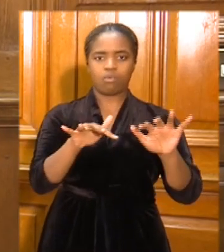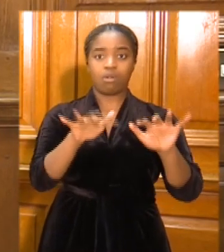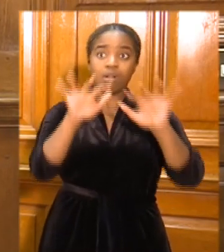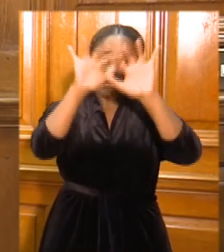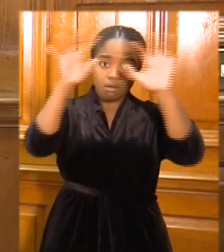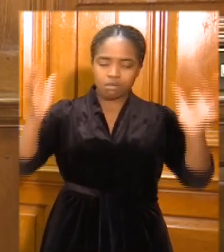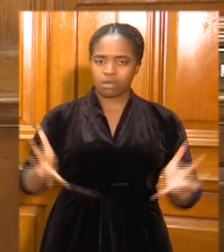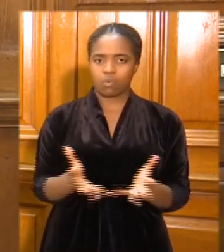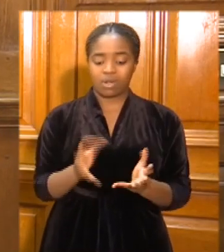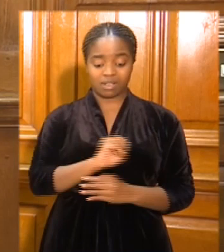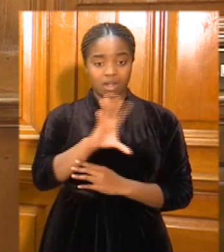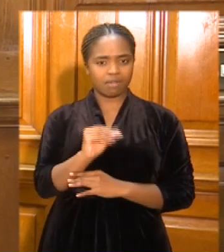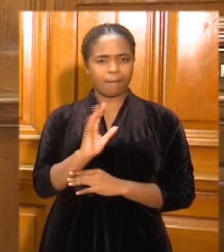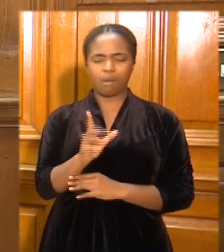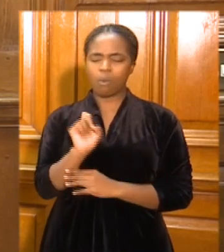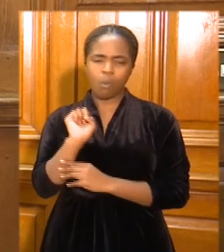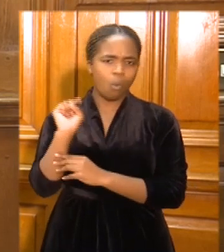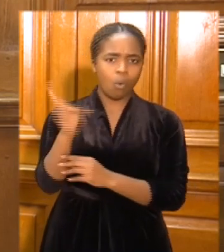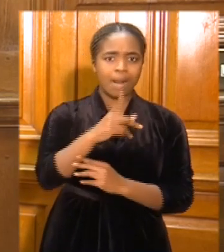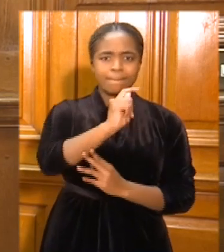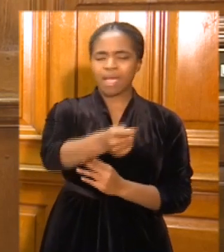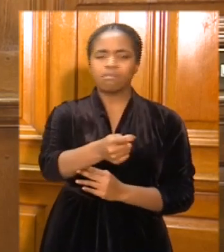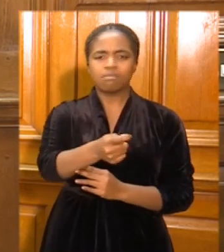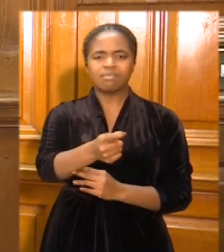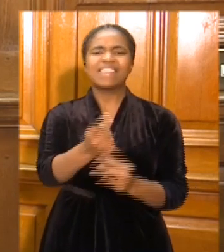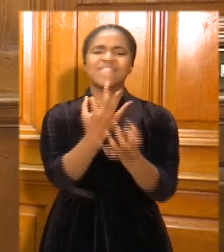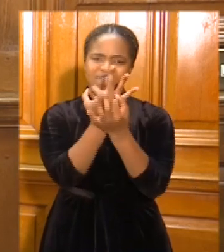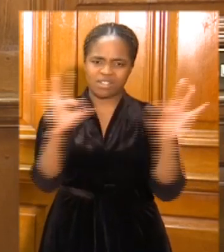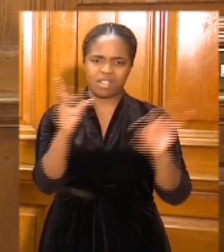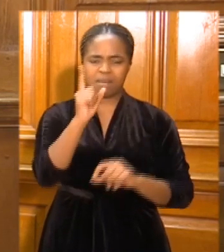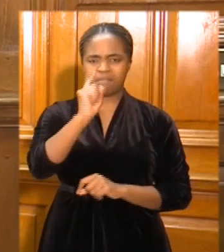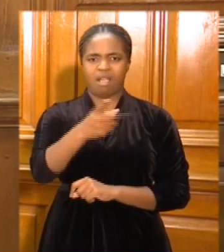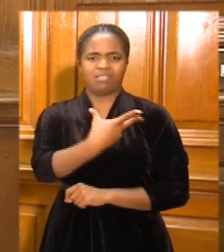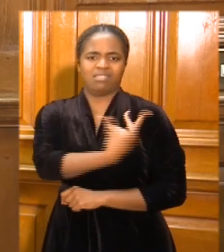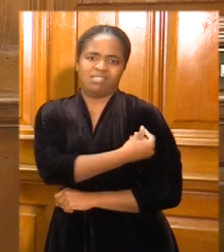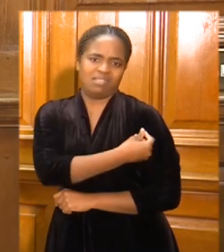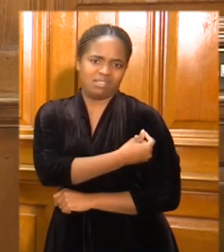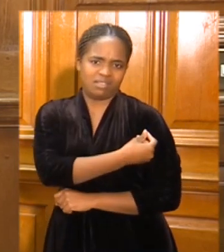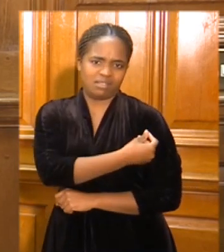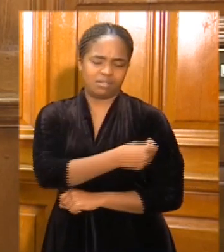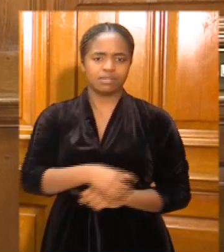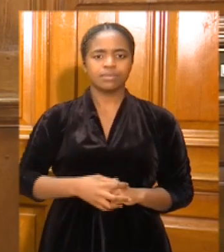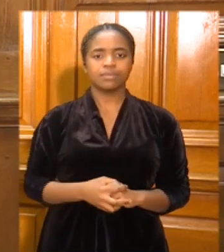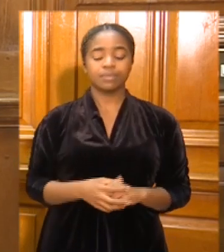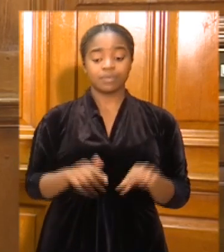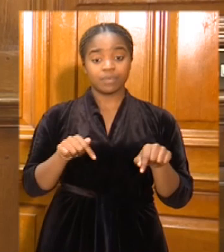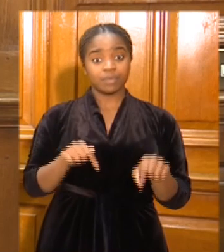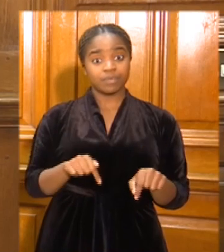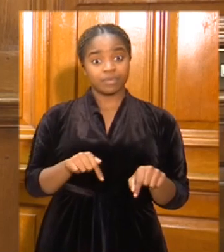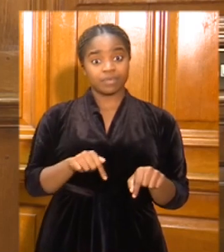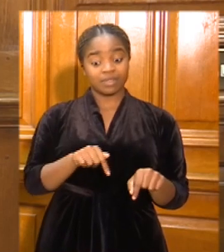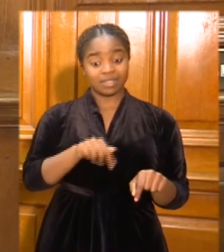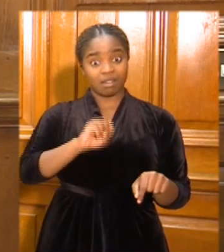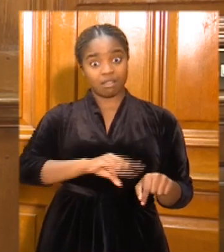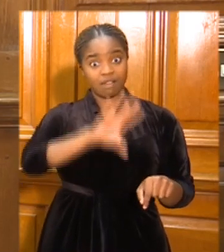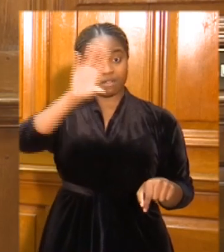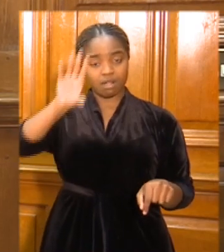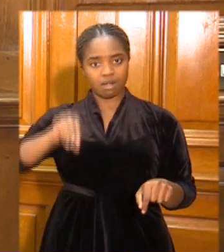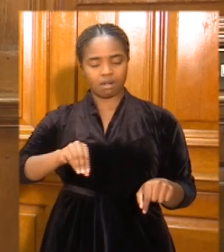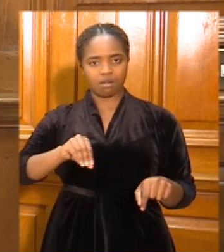world. As scientists had predicted, the infections in our country have now started